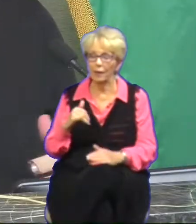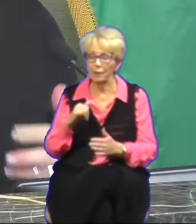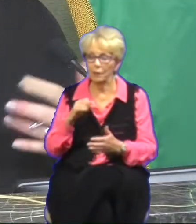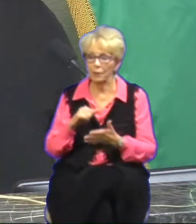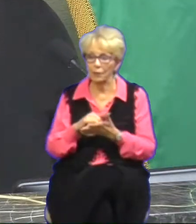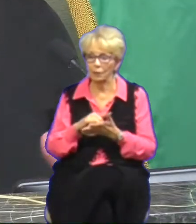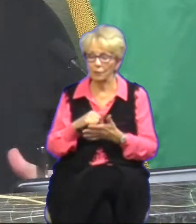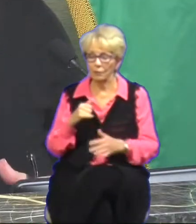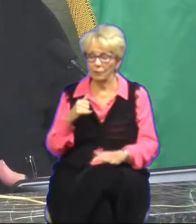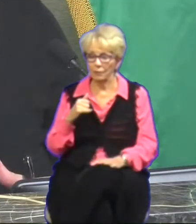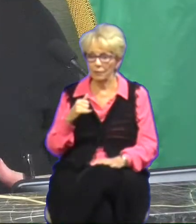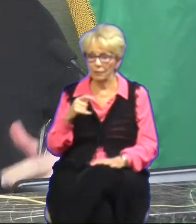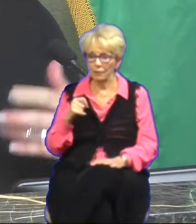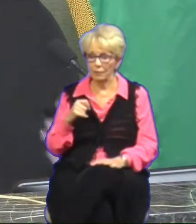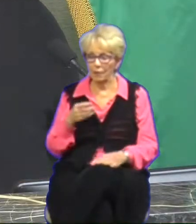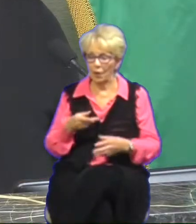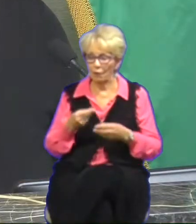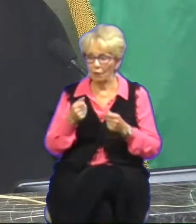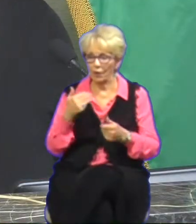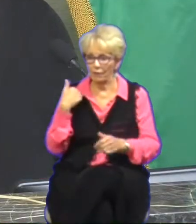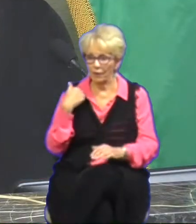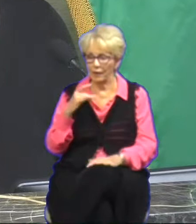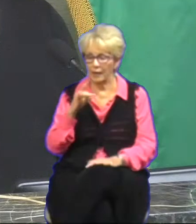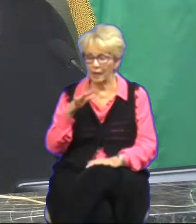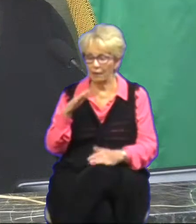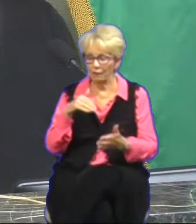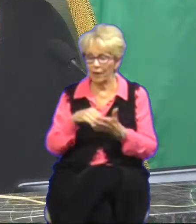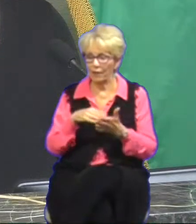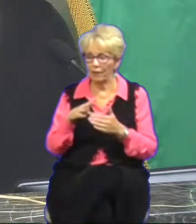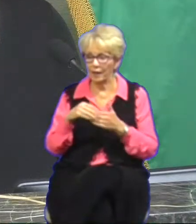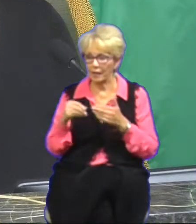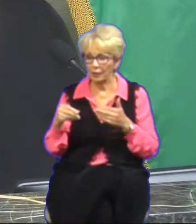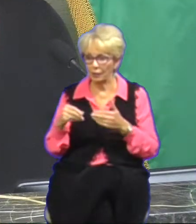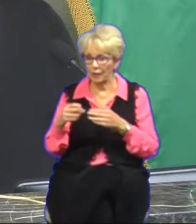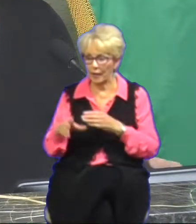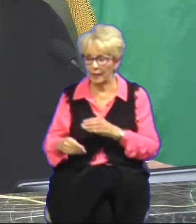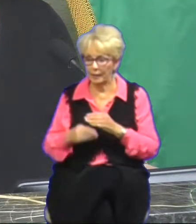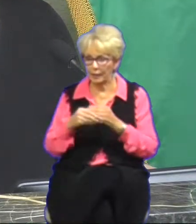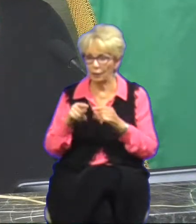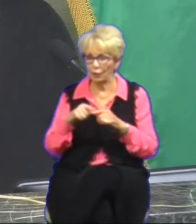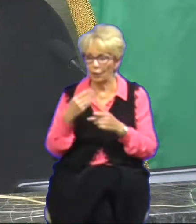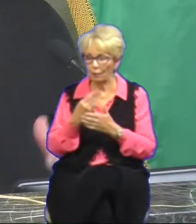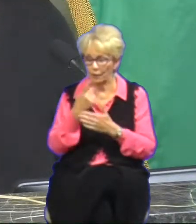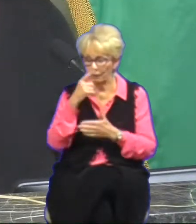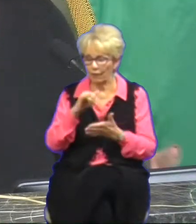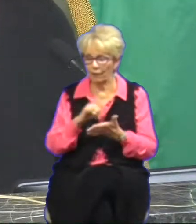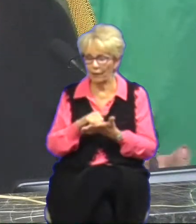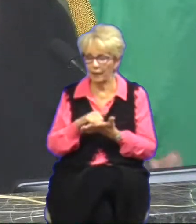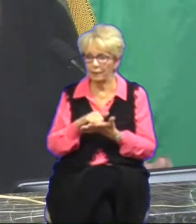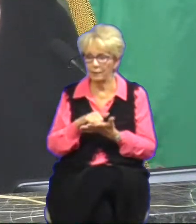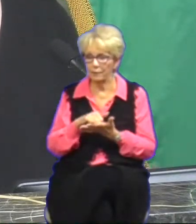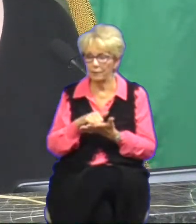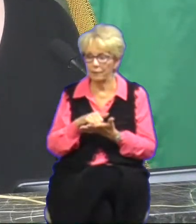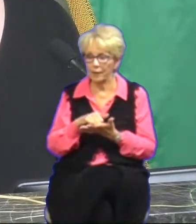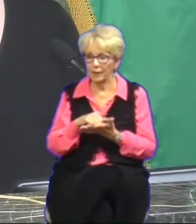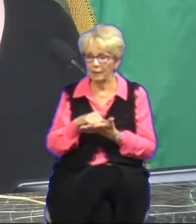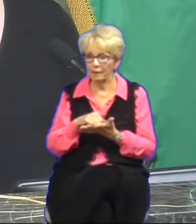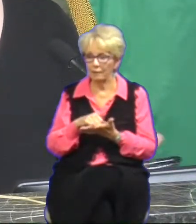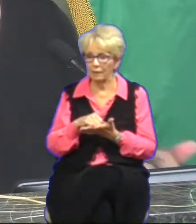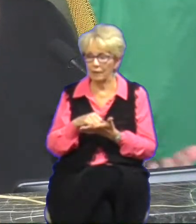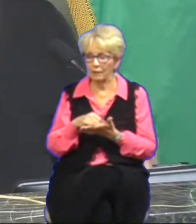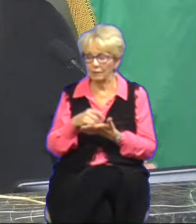in order to fund this, we had $85,000 attached in the budget to this, which was basically a